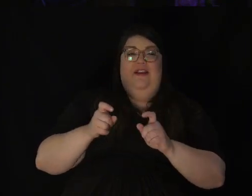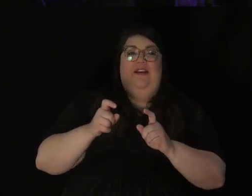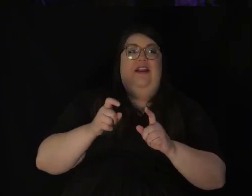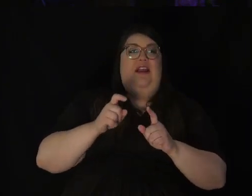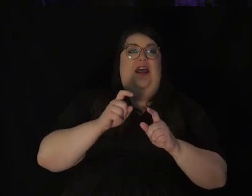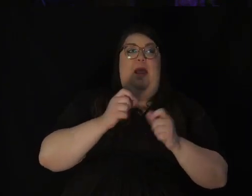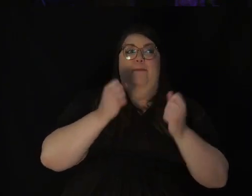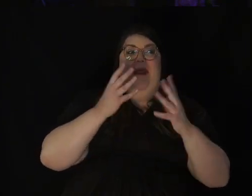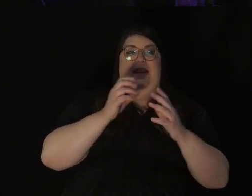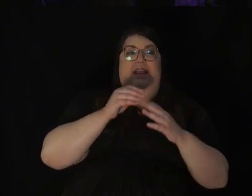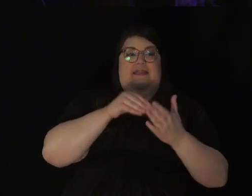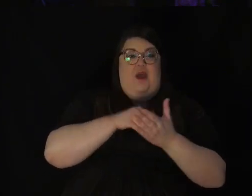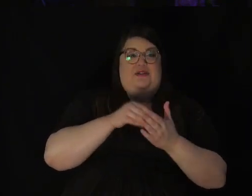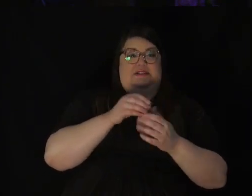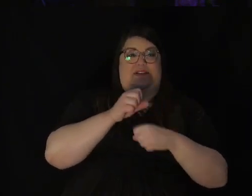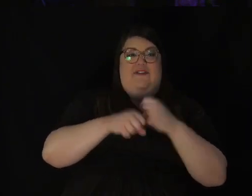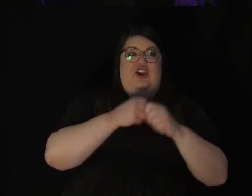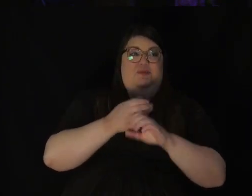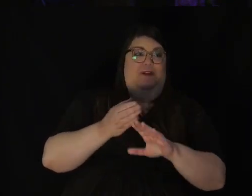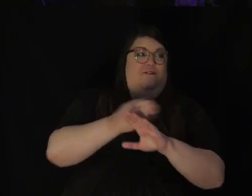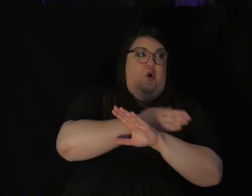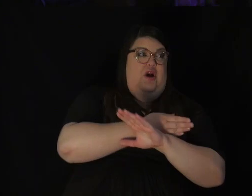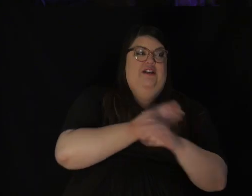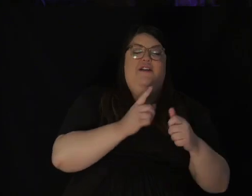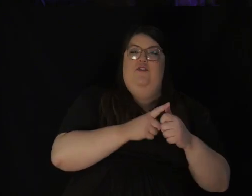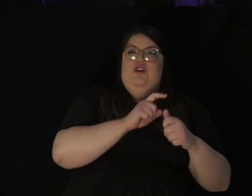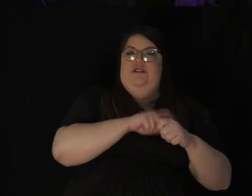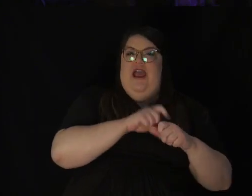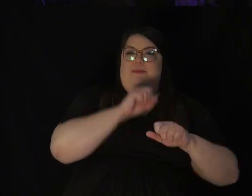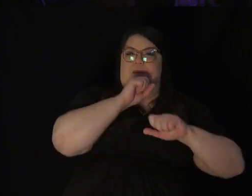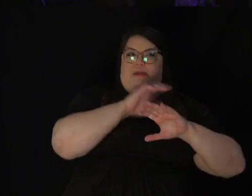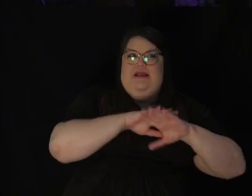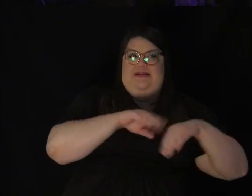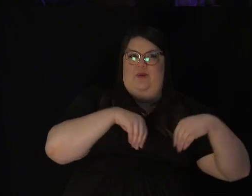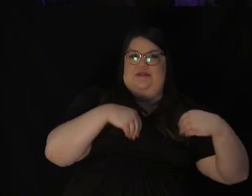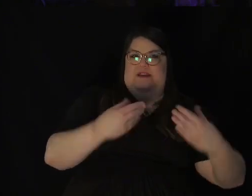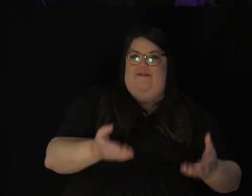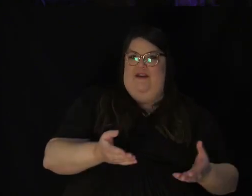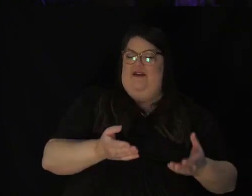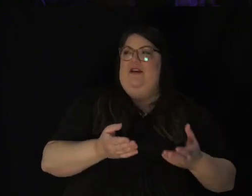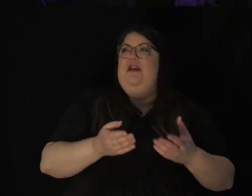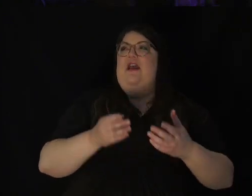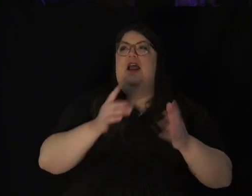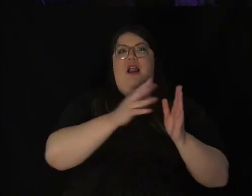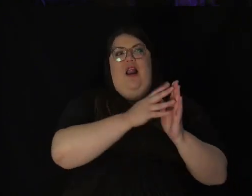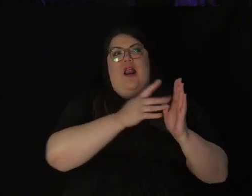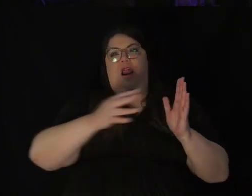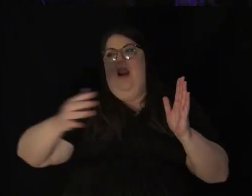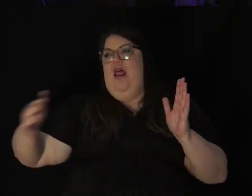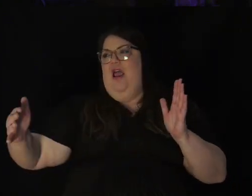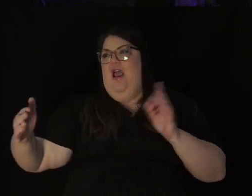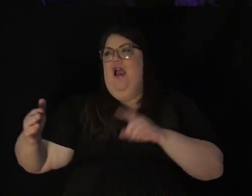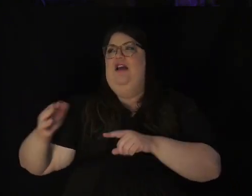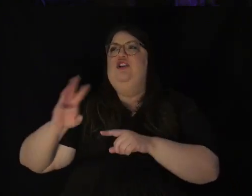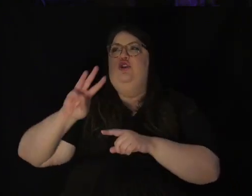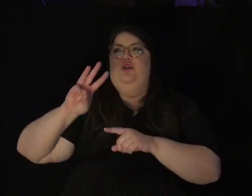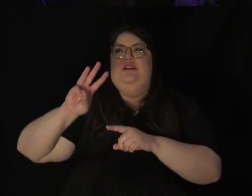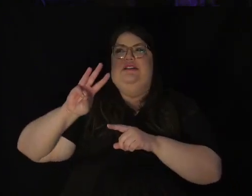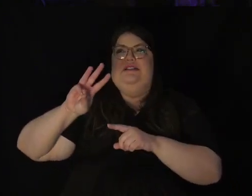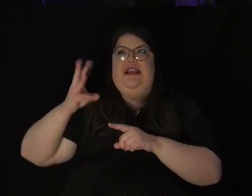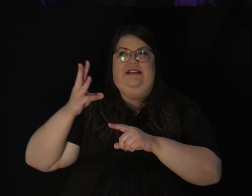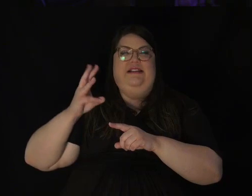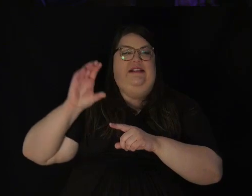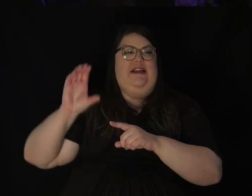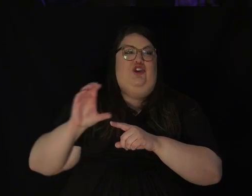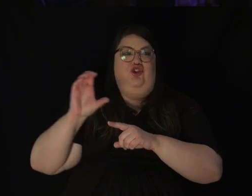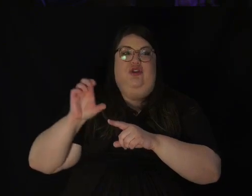still remained up until that time. It's the oldest extra-biblical reference to Yahweh, the